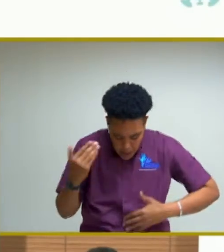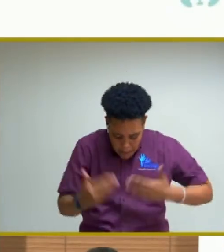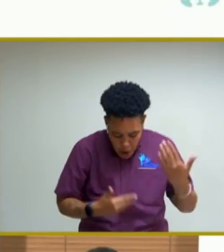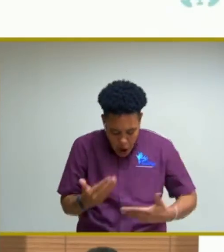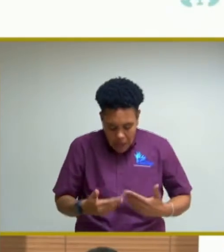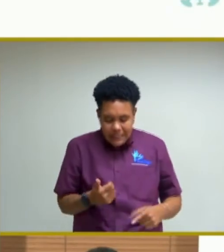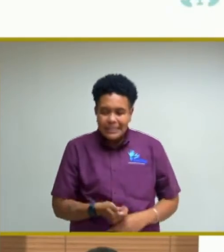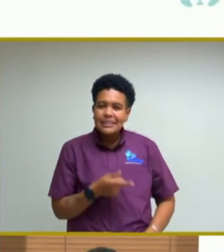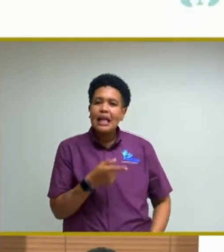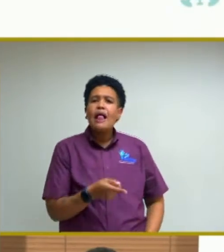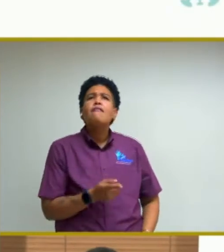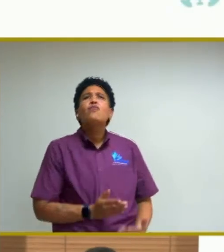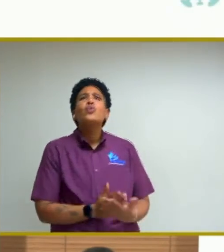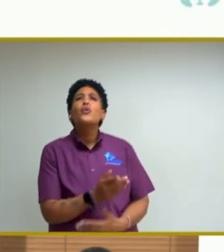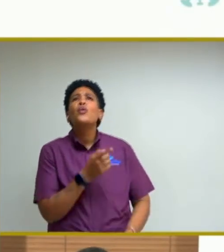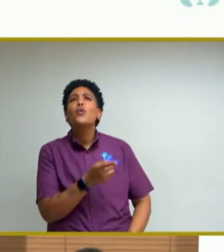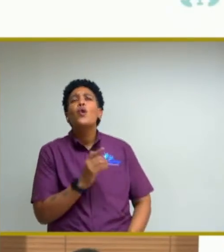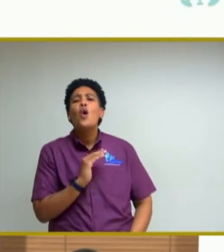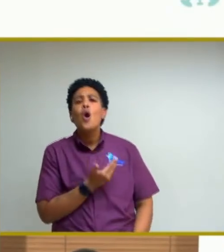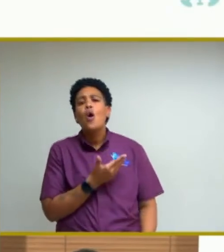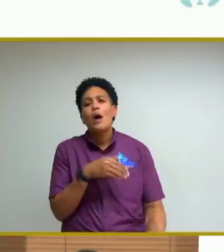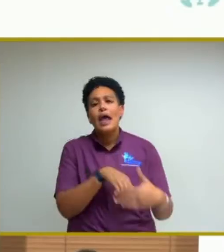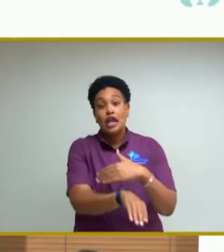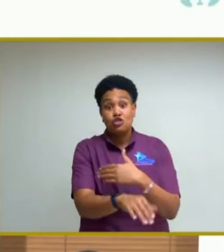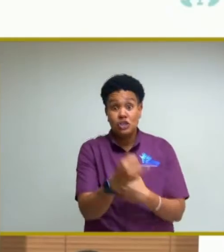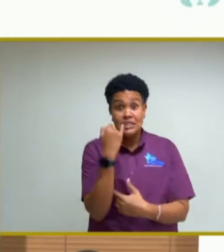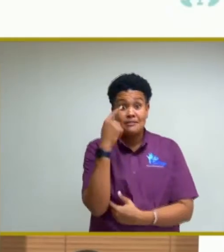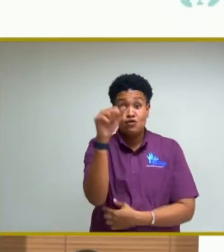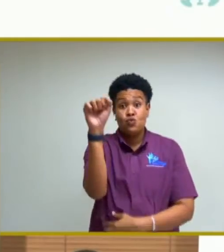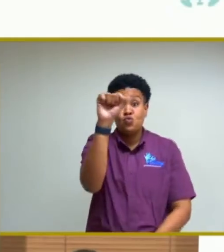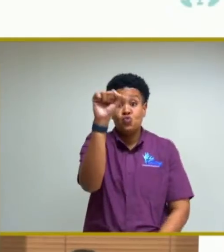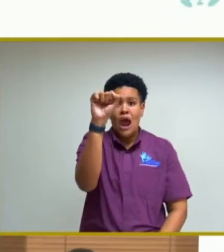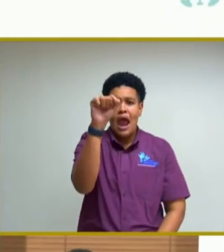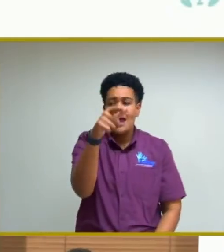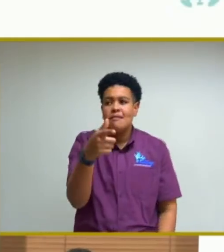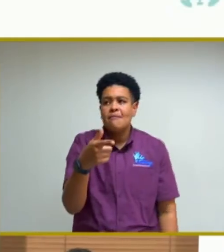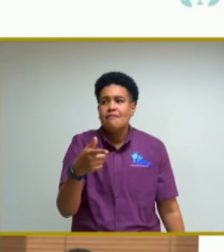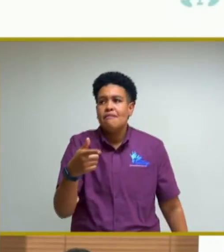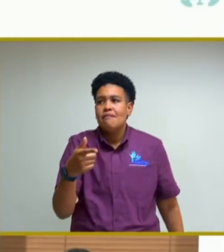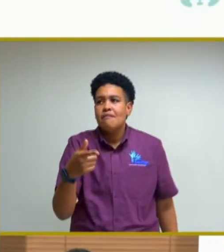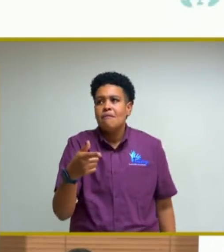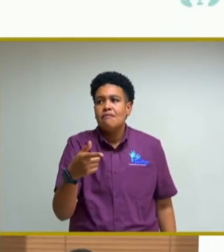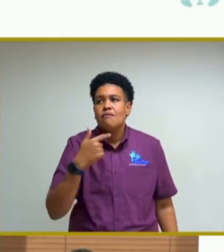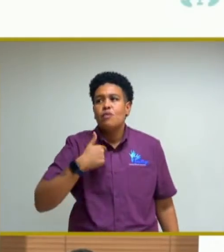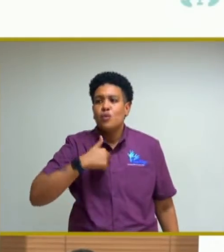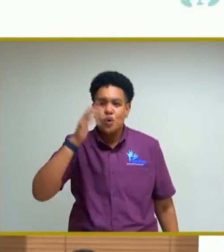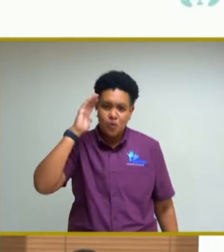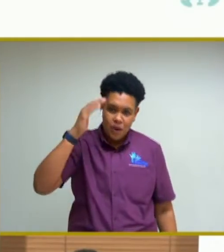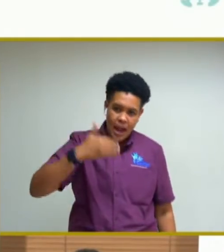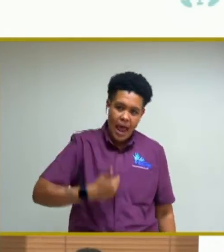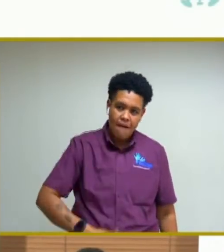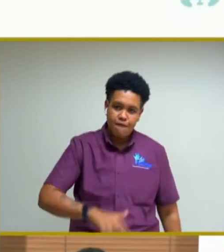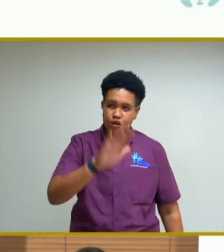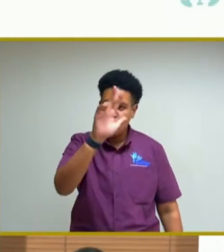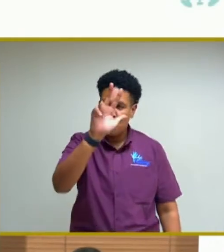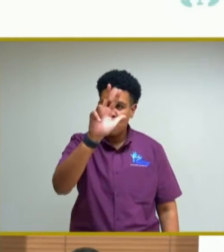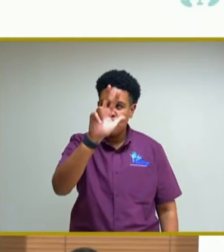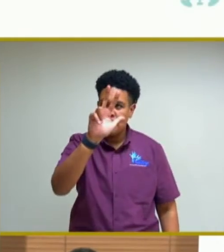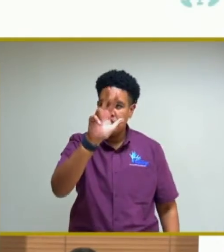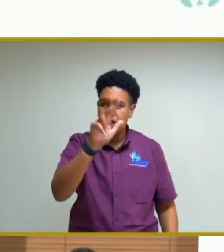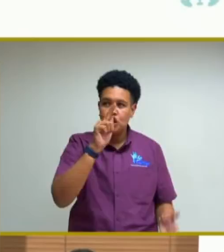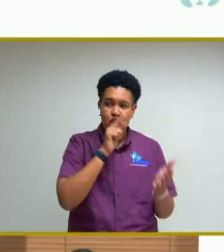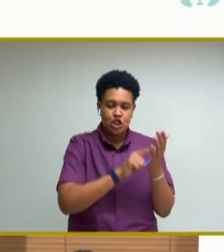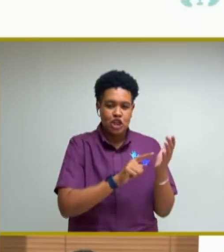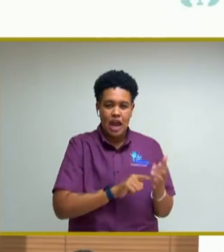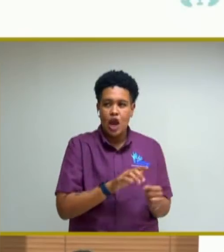process through our entrance, and if you drive, we will have 3 checkpoints.